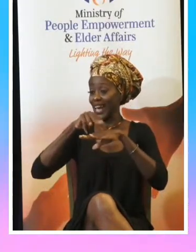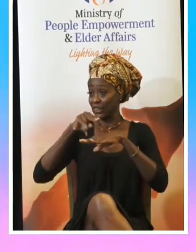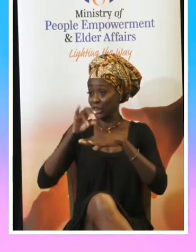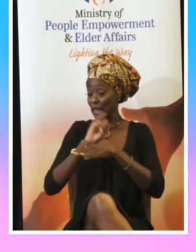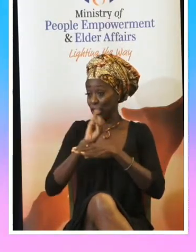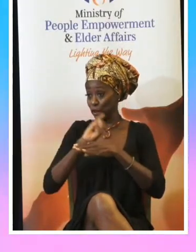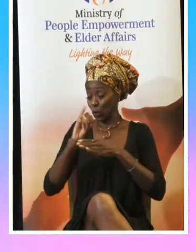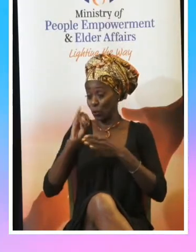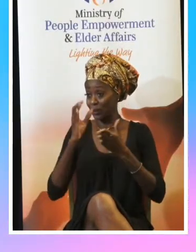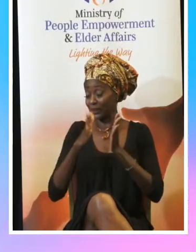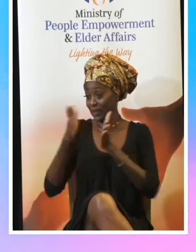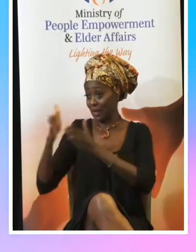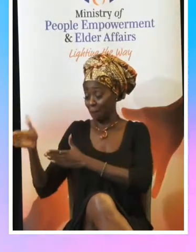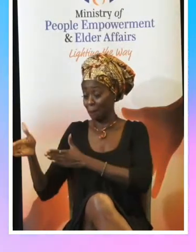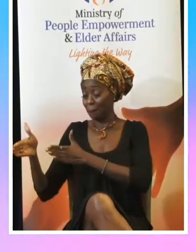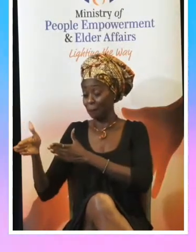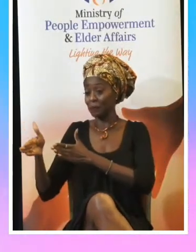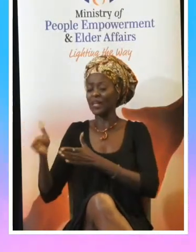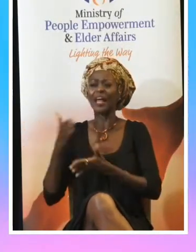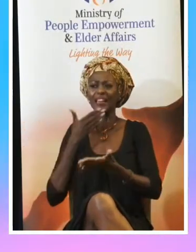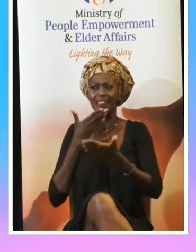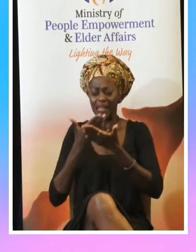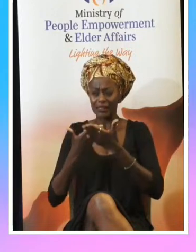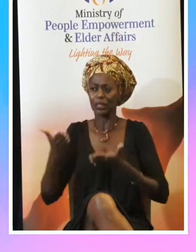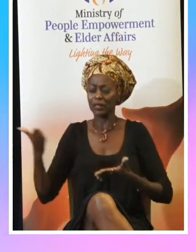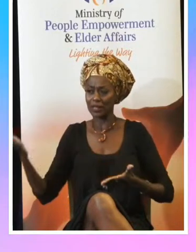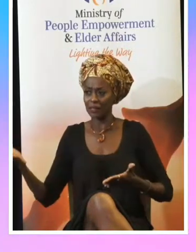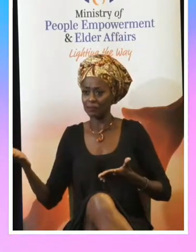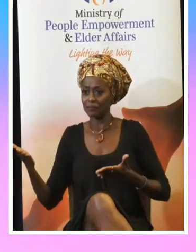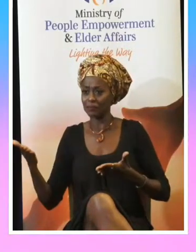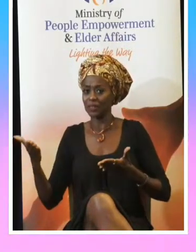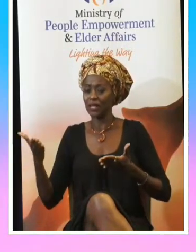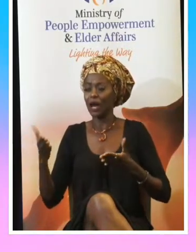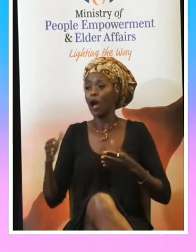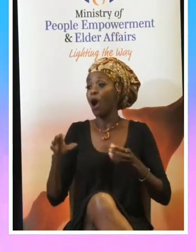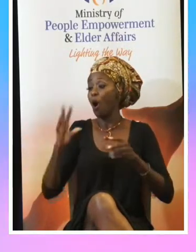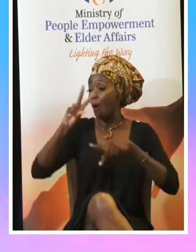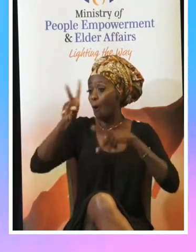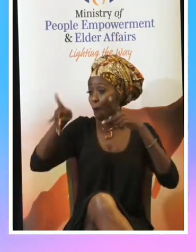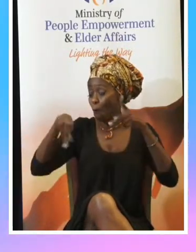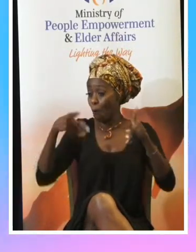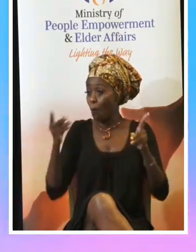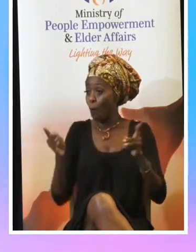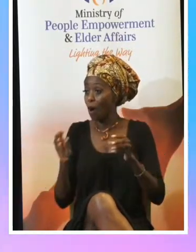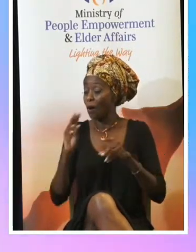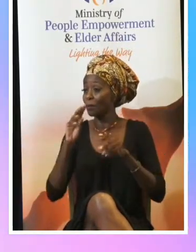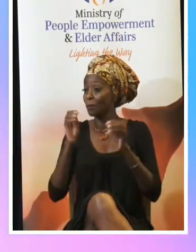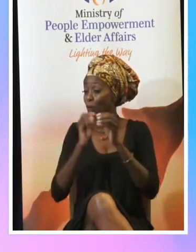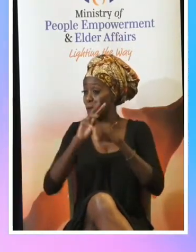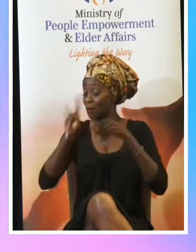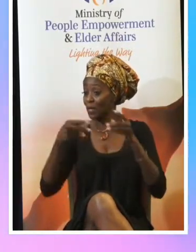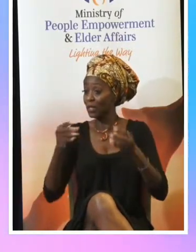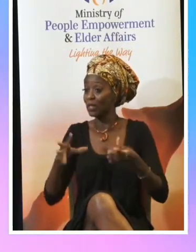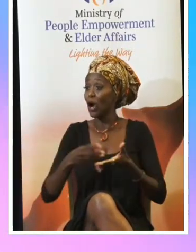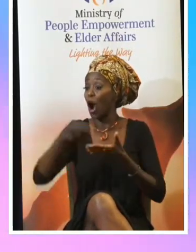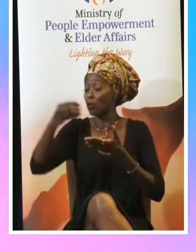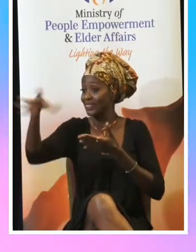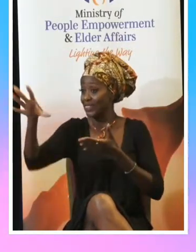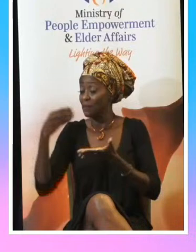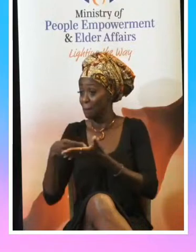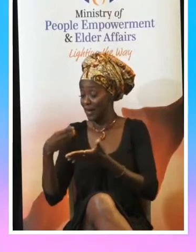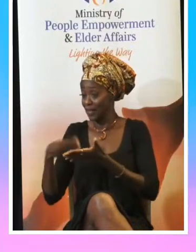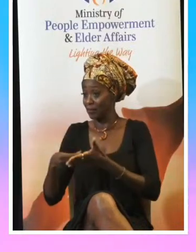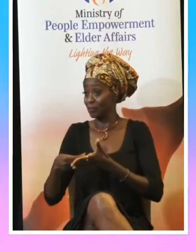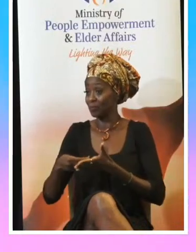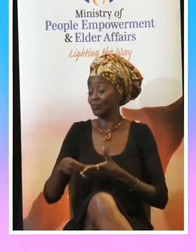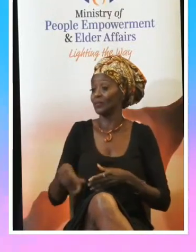scheme, which is a good thing. We've given it to more people. 50% for children now. Autism is going to be able to access